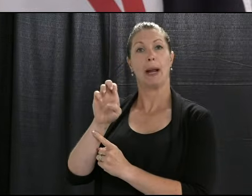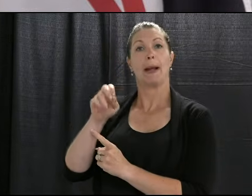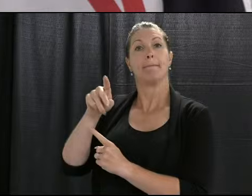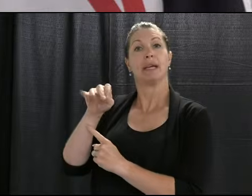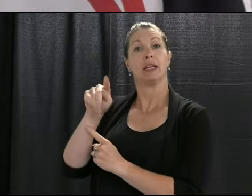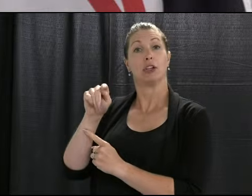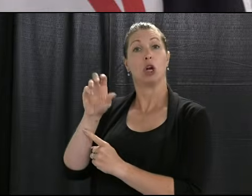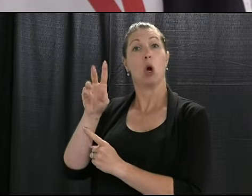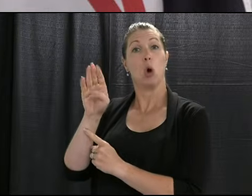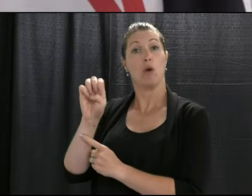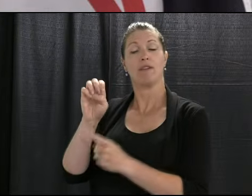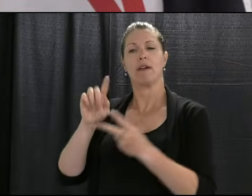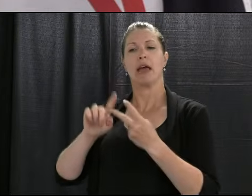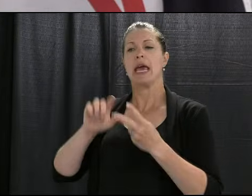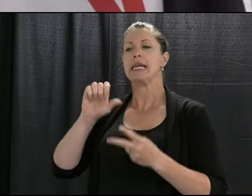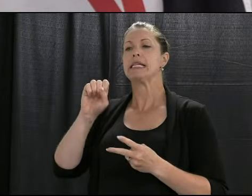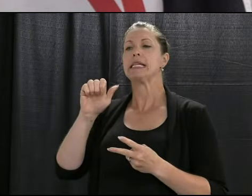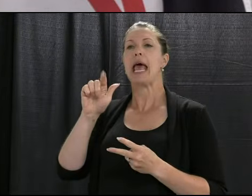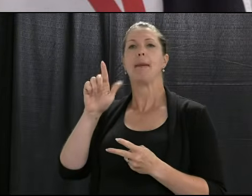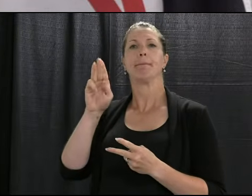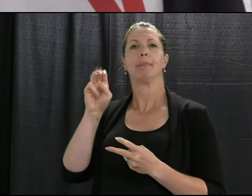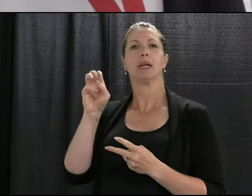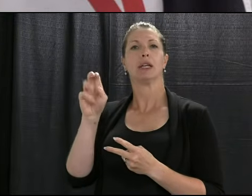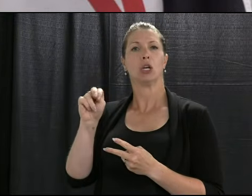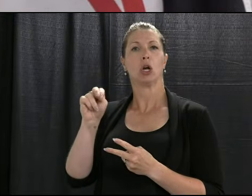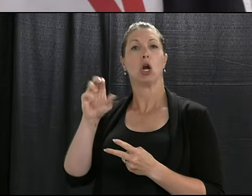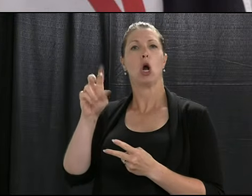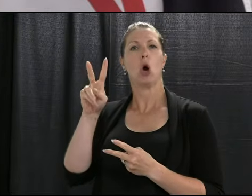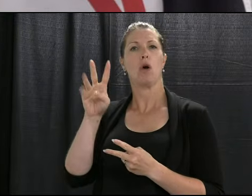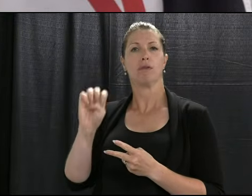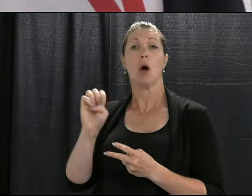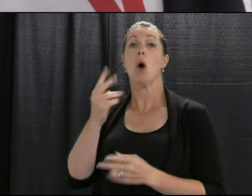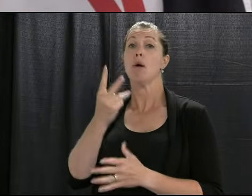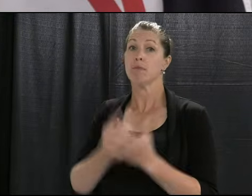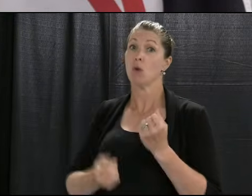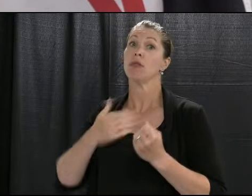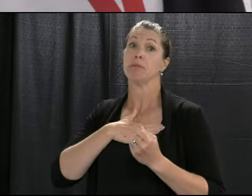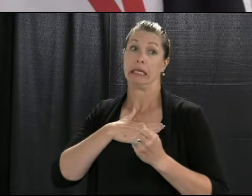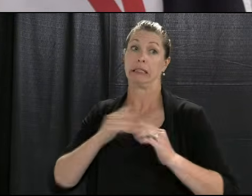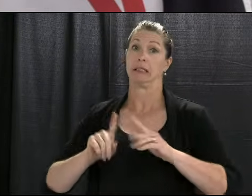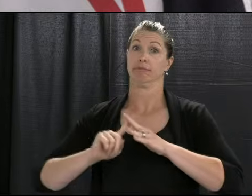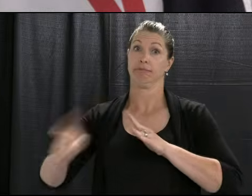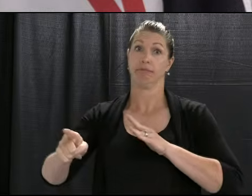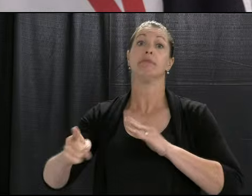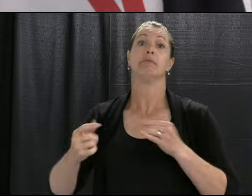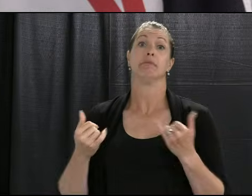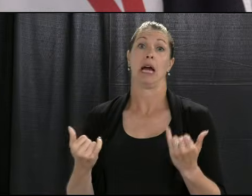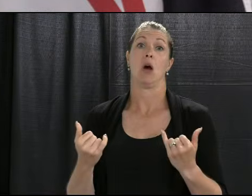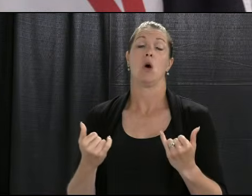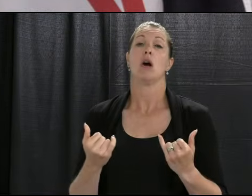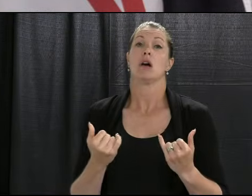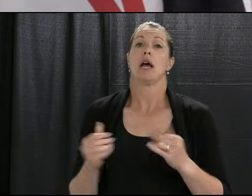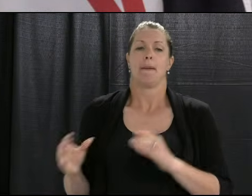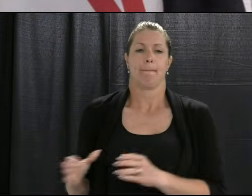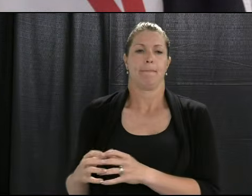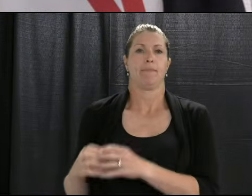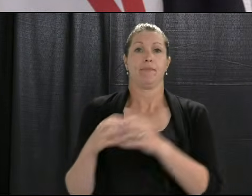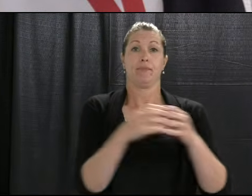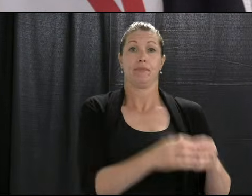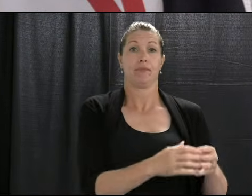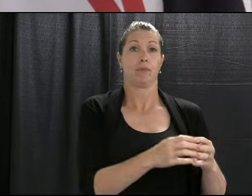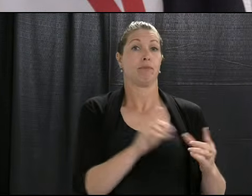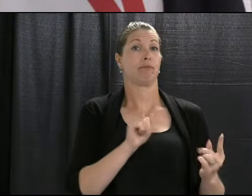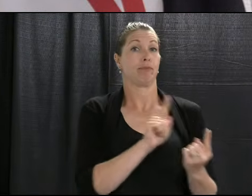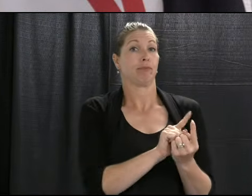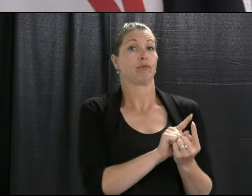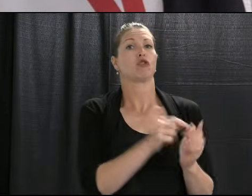So individuals in the communities will be ordered to evacuate, and they will be asked to move and register at the in Carbonear at the